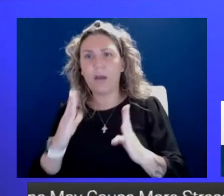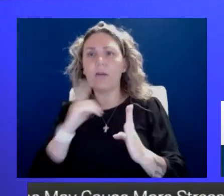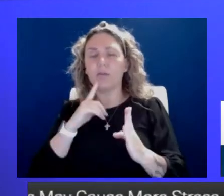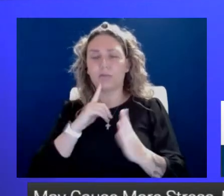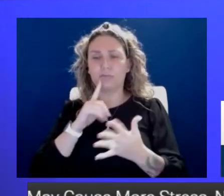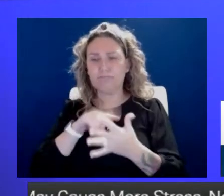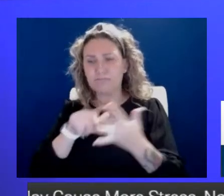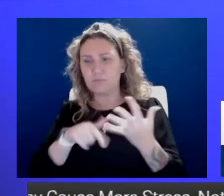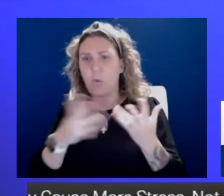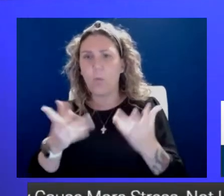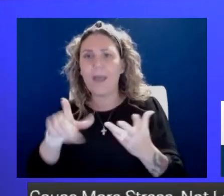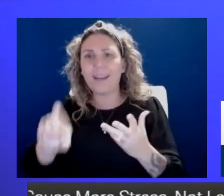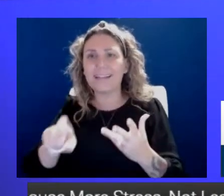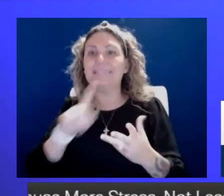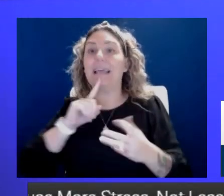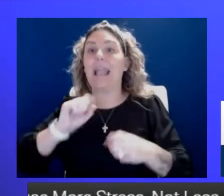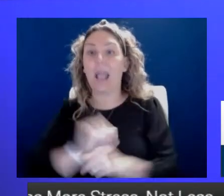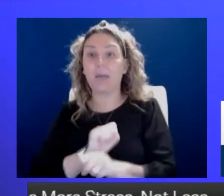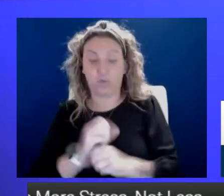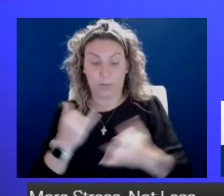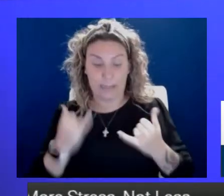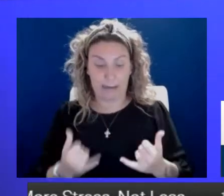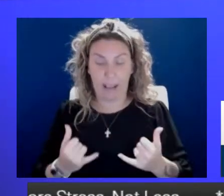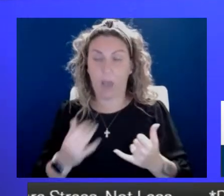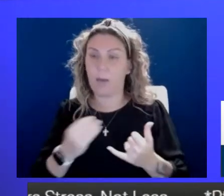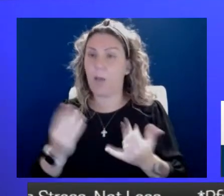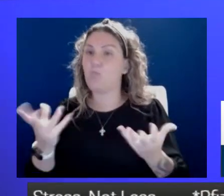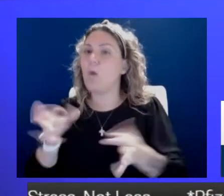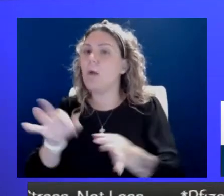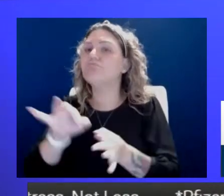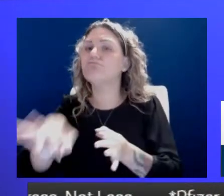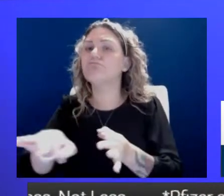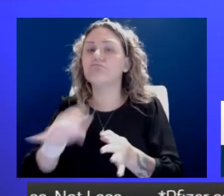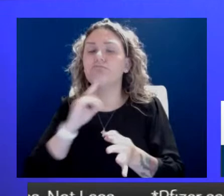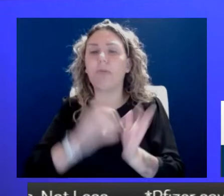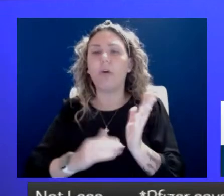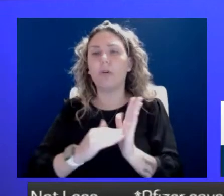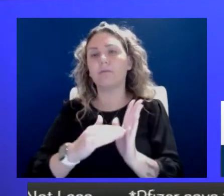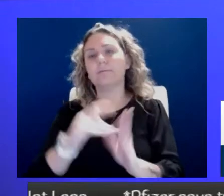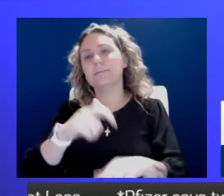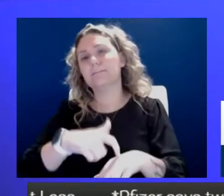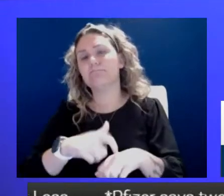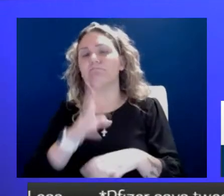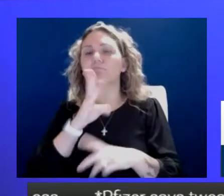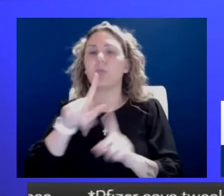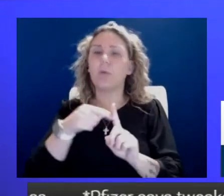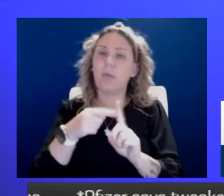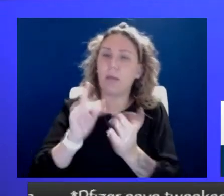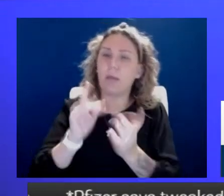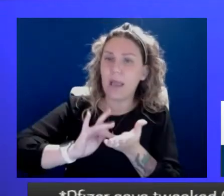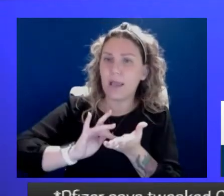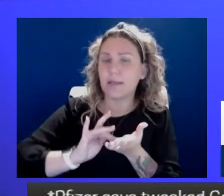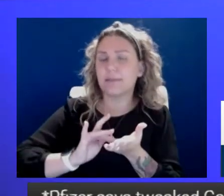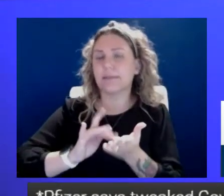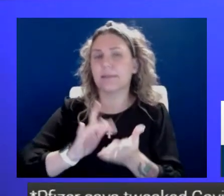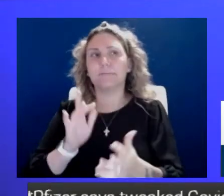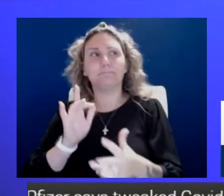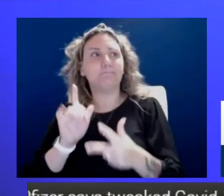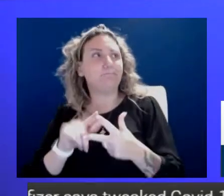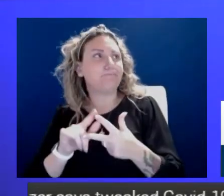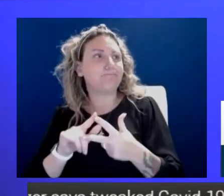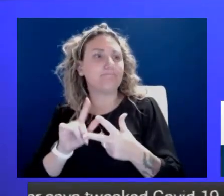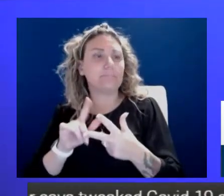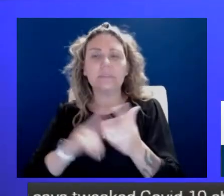done absolutely right now. We are oftentimes talking a lot about medications as well. Sometimes the providers